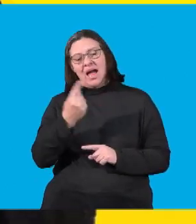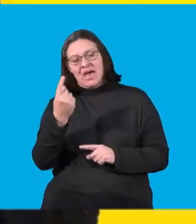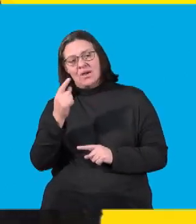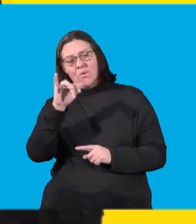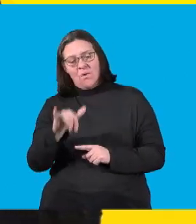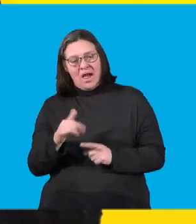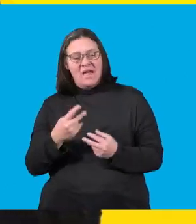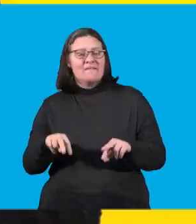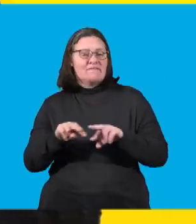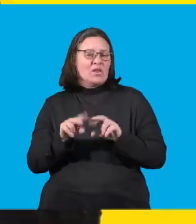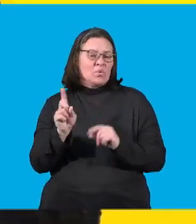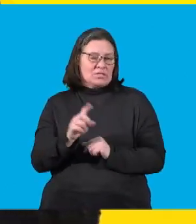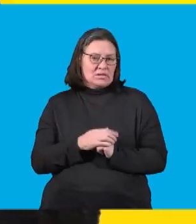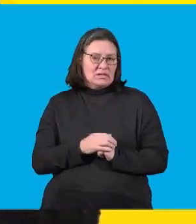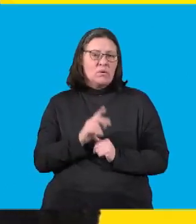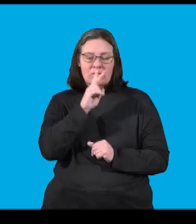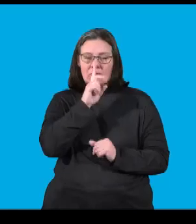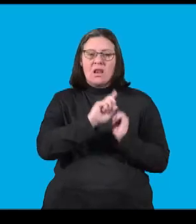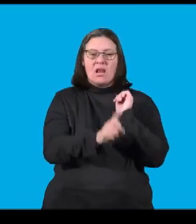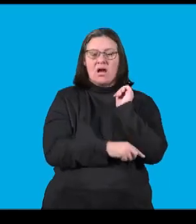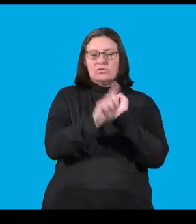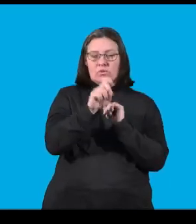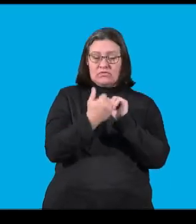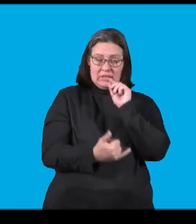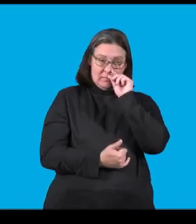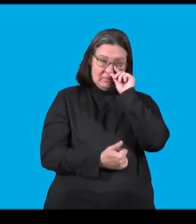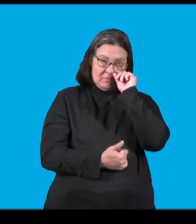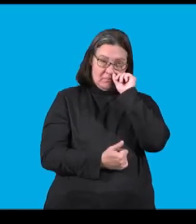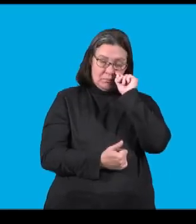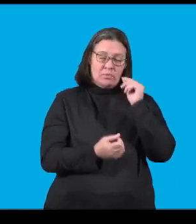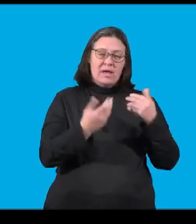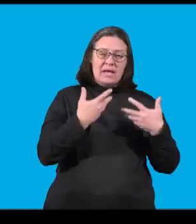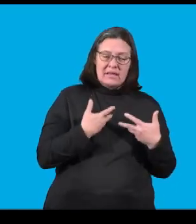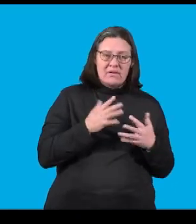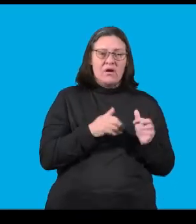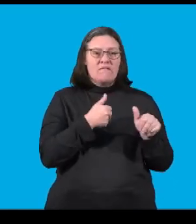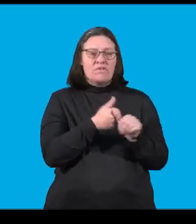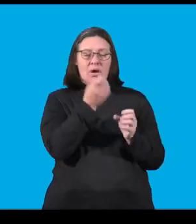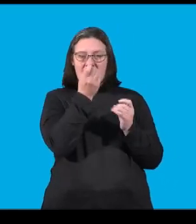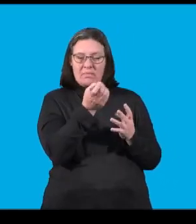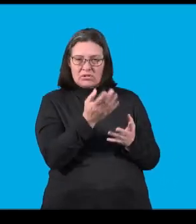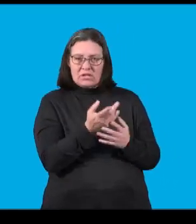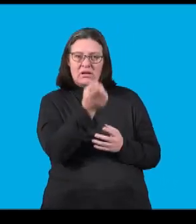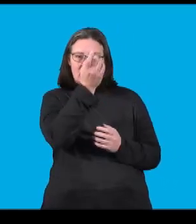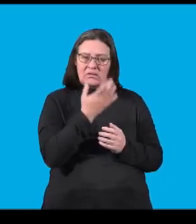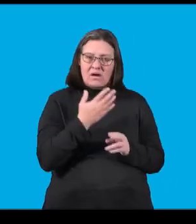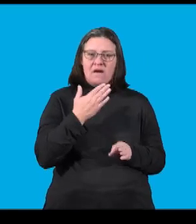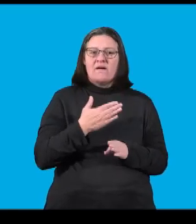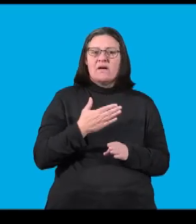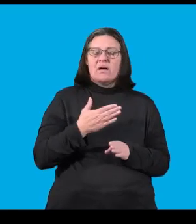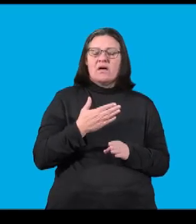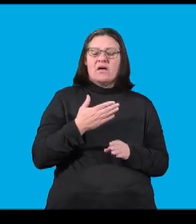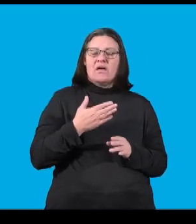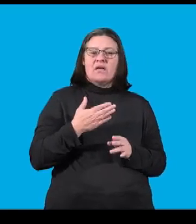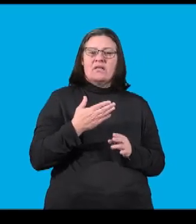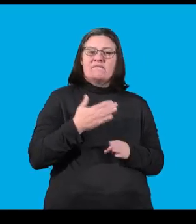other value is, the dependent variable. And I want to have a look at the last question for today. We're given that the following information tells us